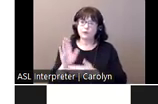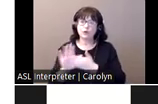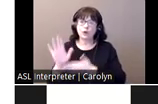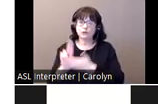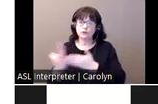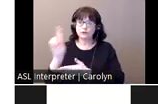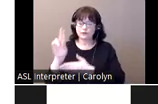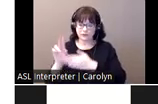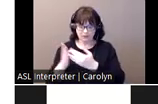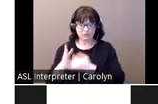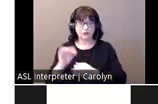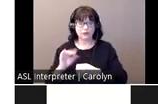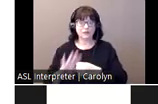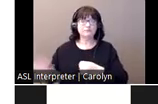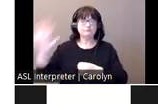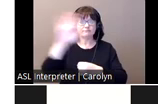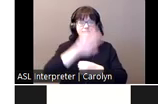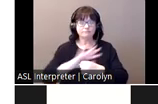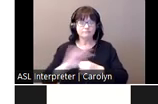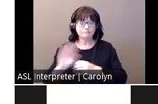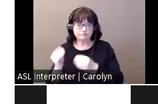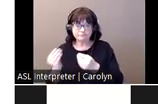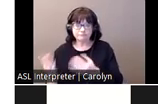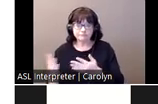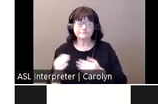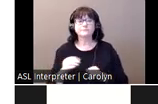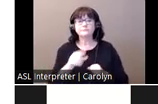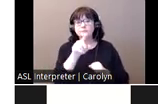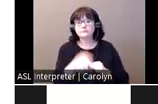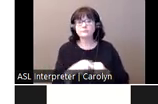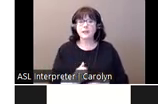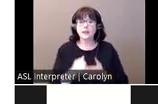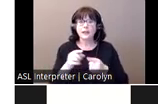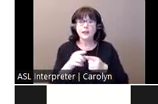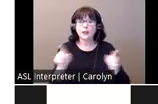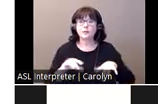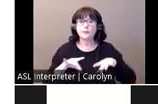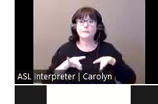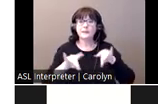institutions across the province that can help you get the skills that employers need.